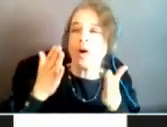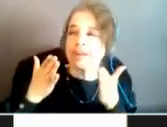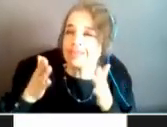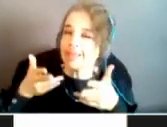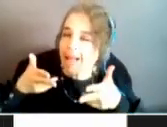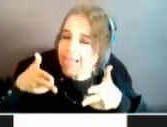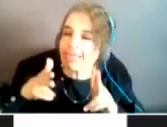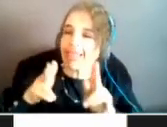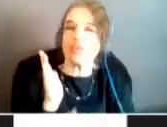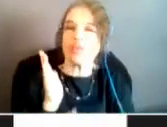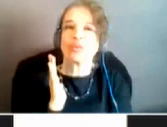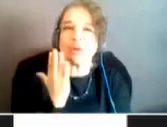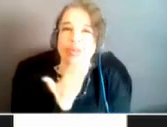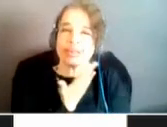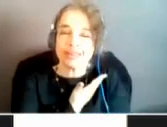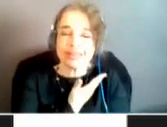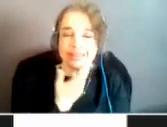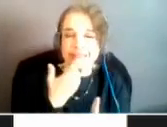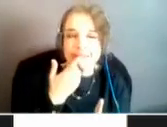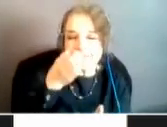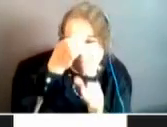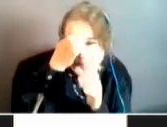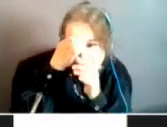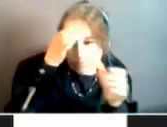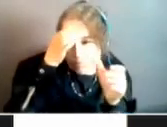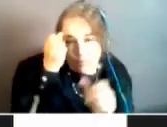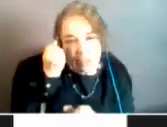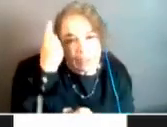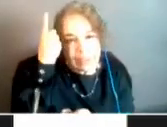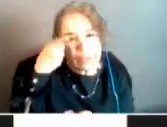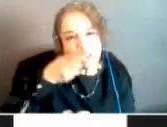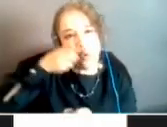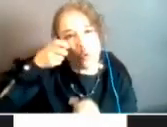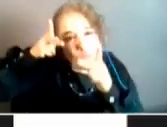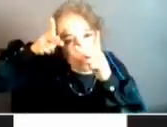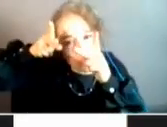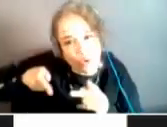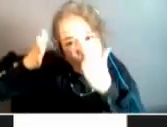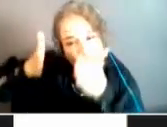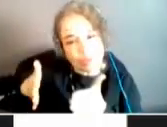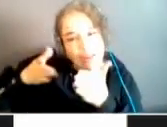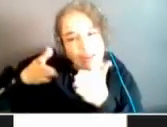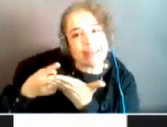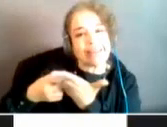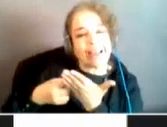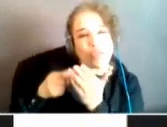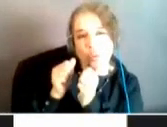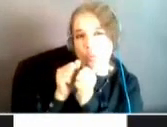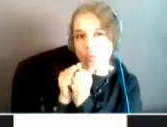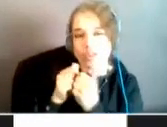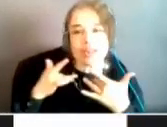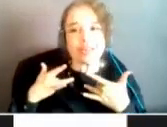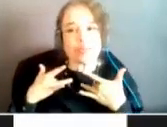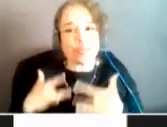us to understand that, is this older person, you know, dealing with